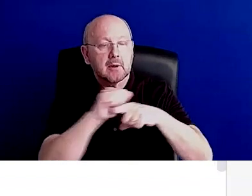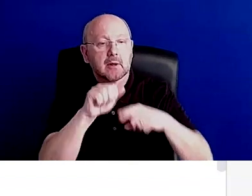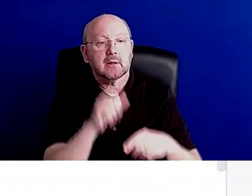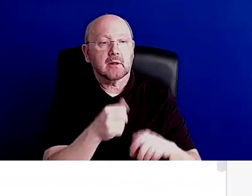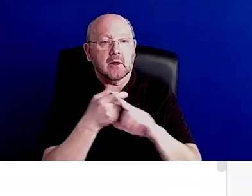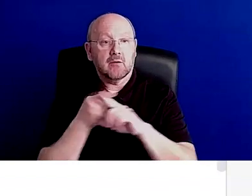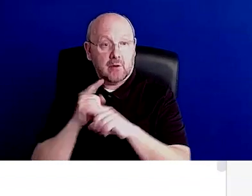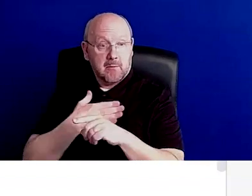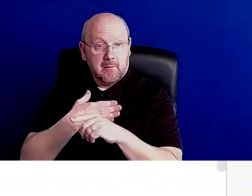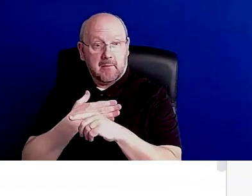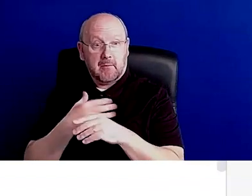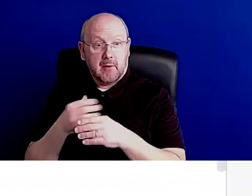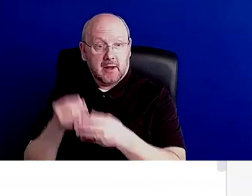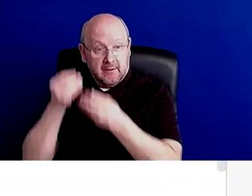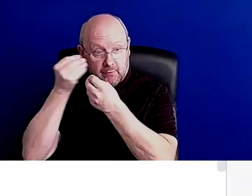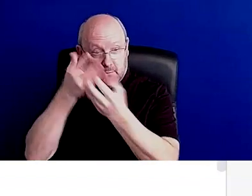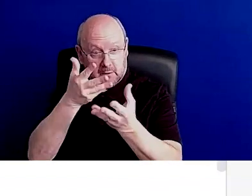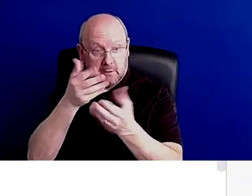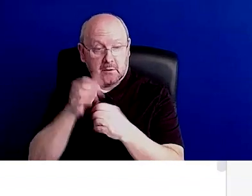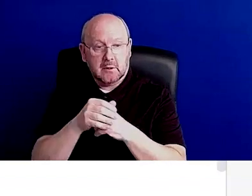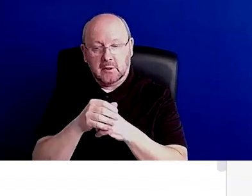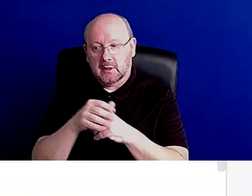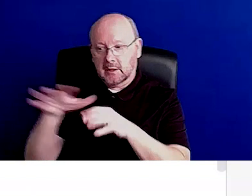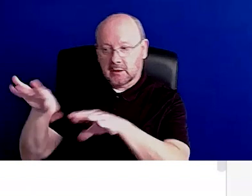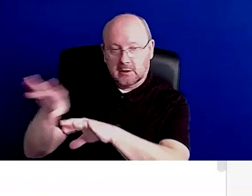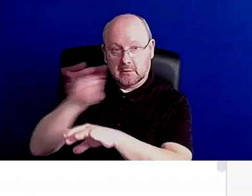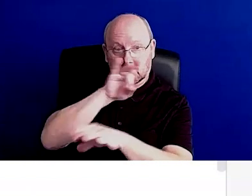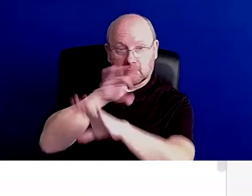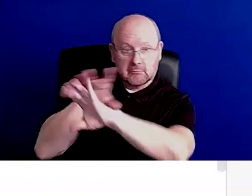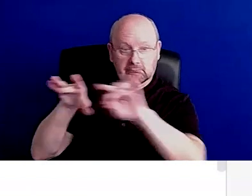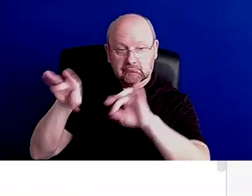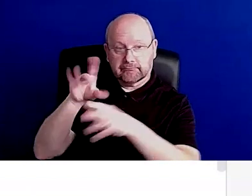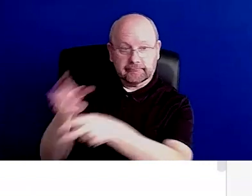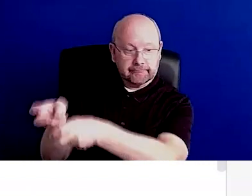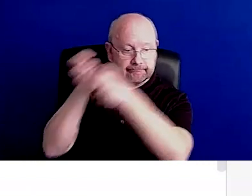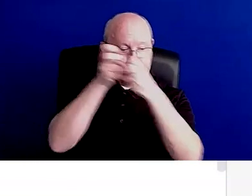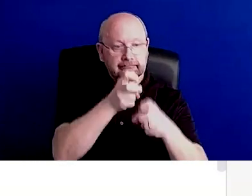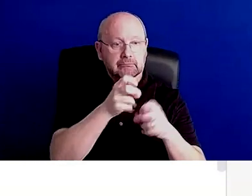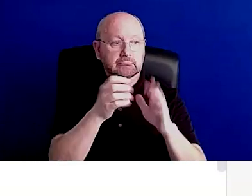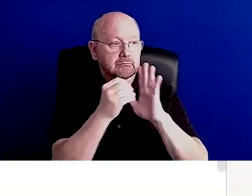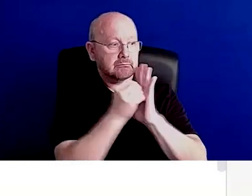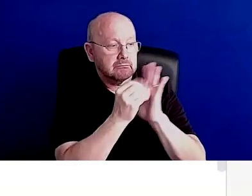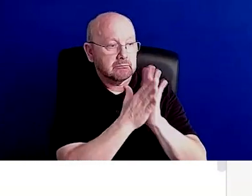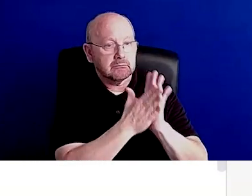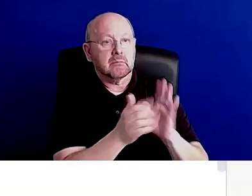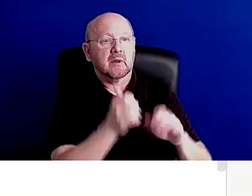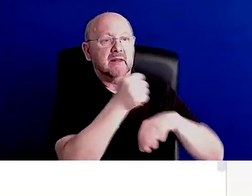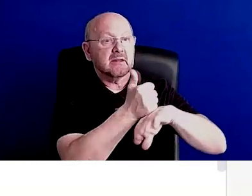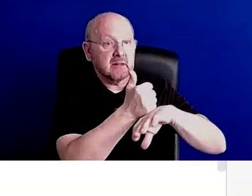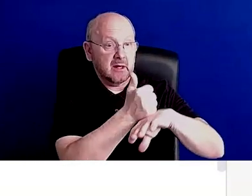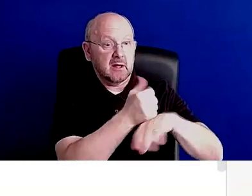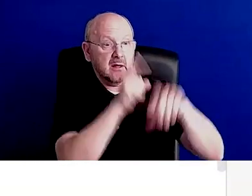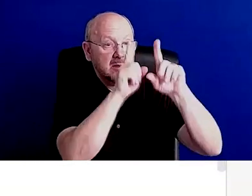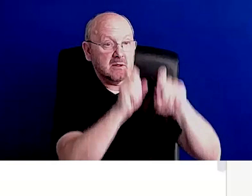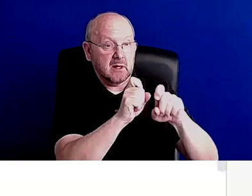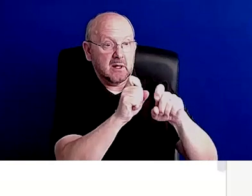my material. So it's using that outside information from its training from its training,